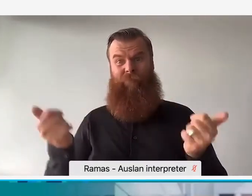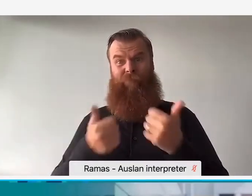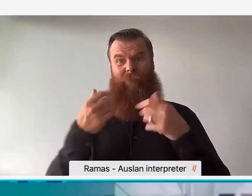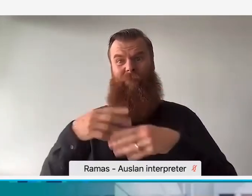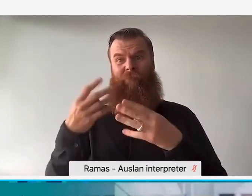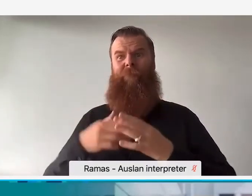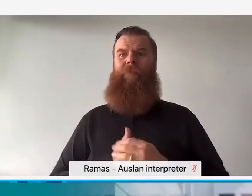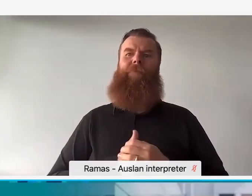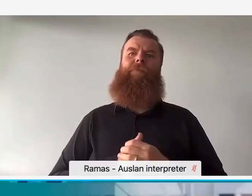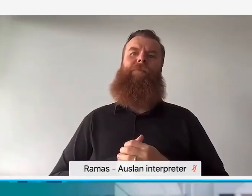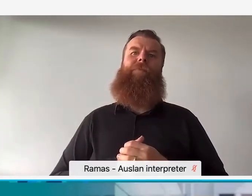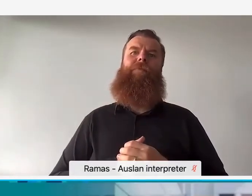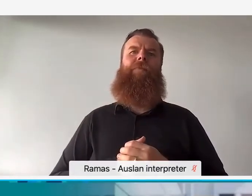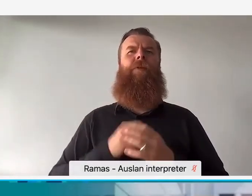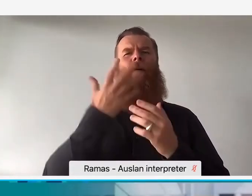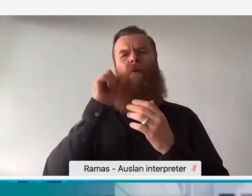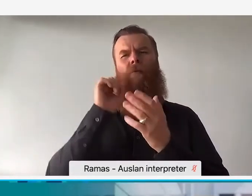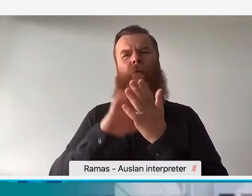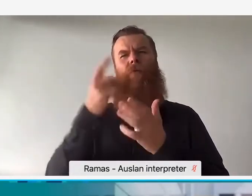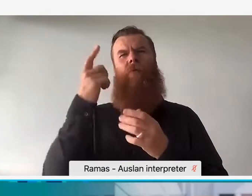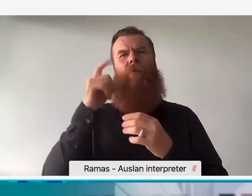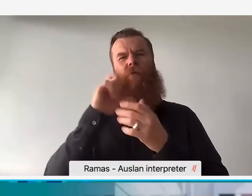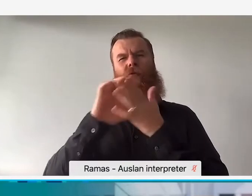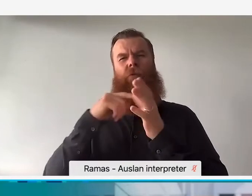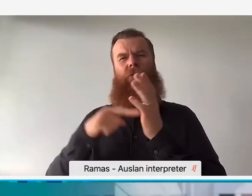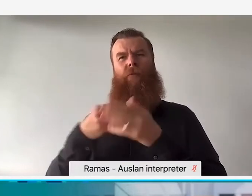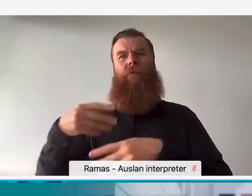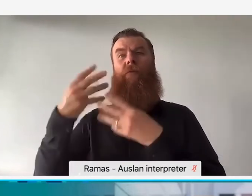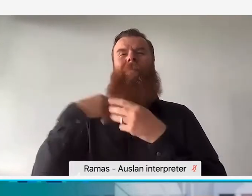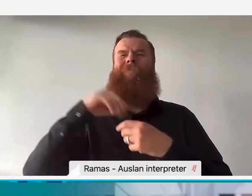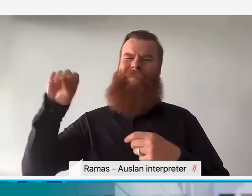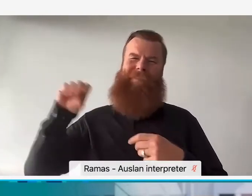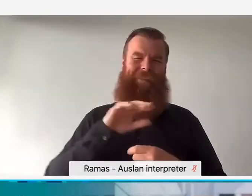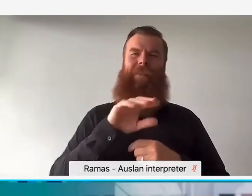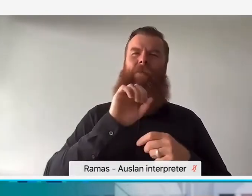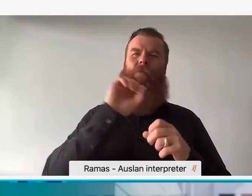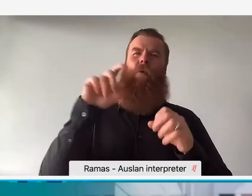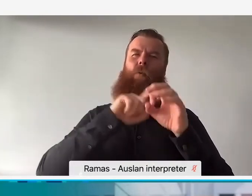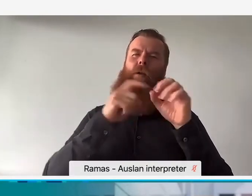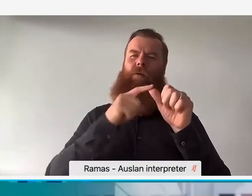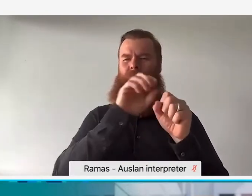into the chat, but we're moving that over into the Q&A, so we won't miss out on that one.